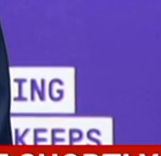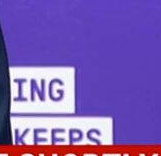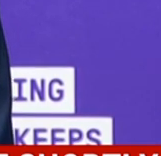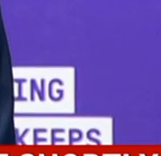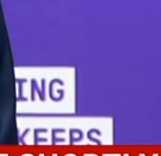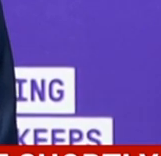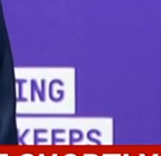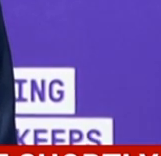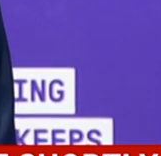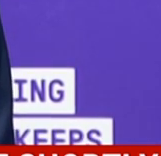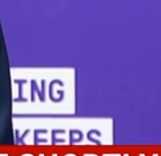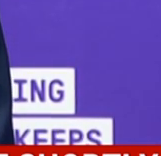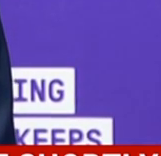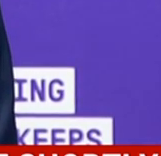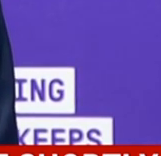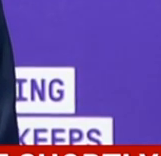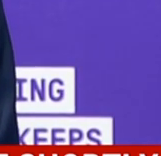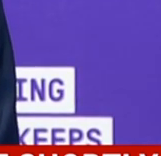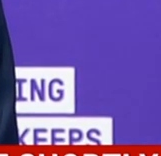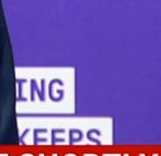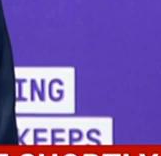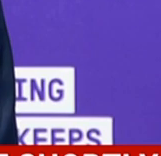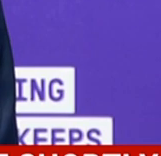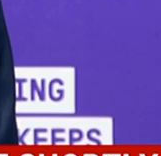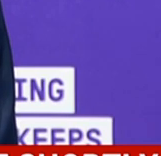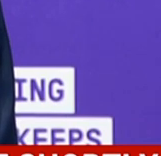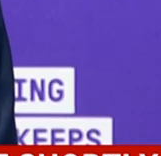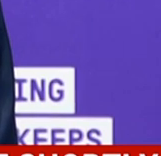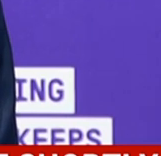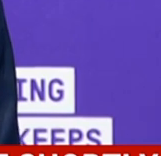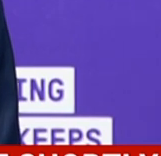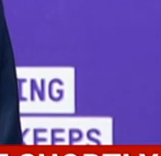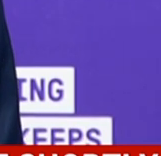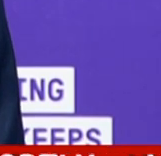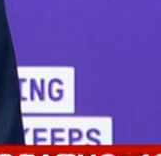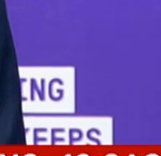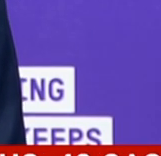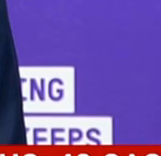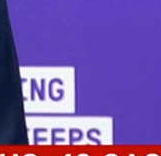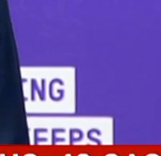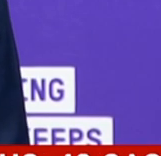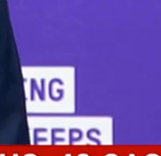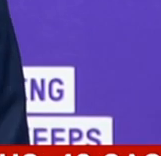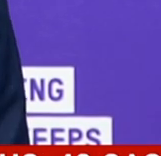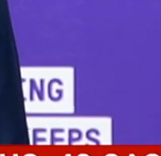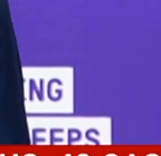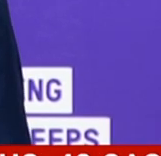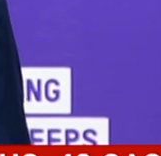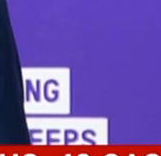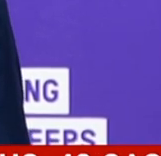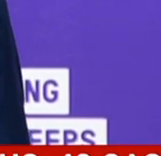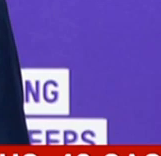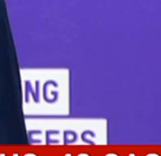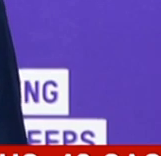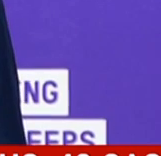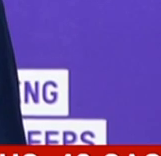in Victoria. No new deaths since the report I gave you yesterday. There are 118 Victorians in hospital.